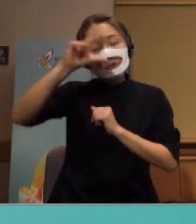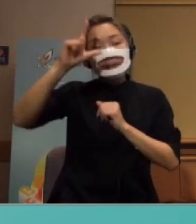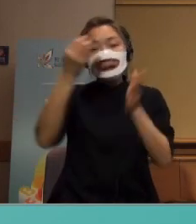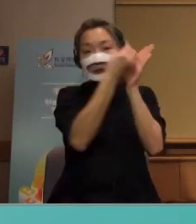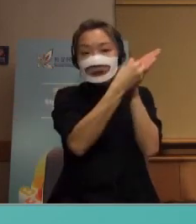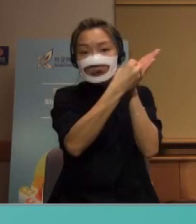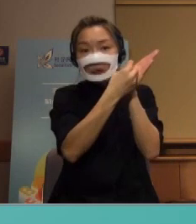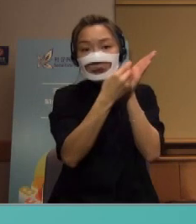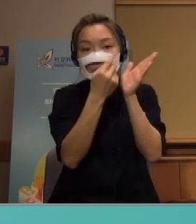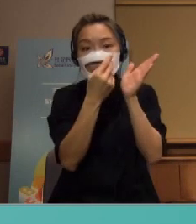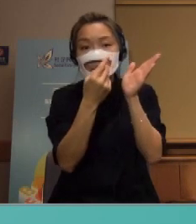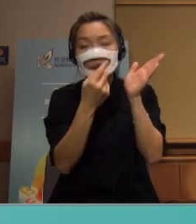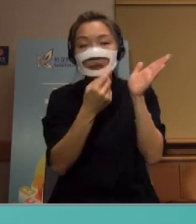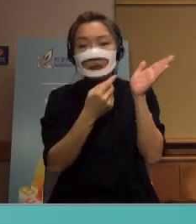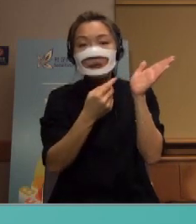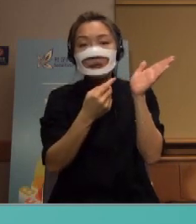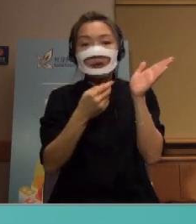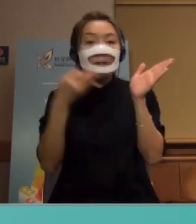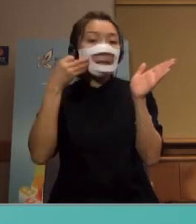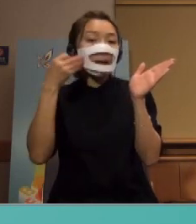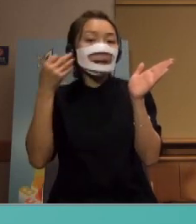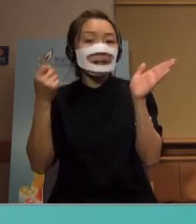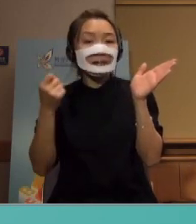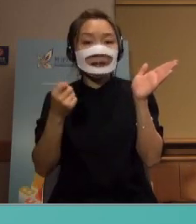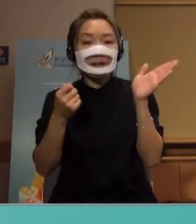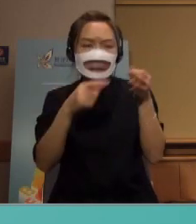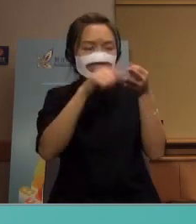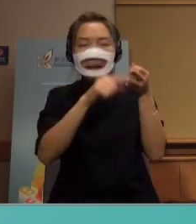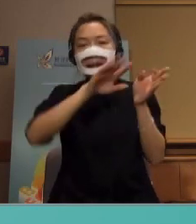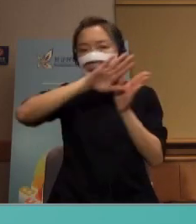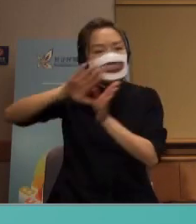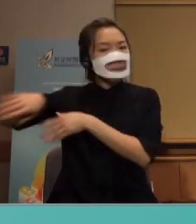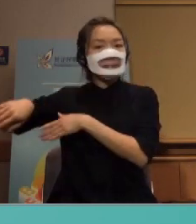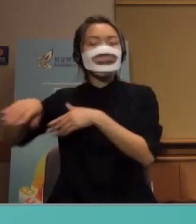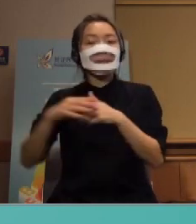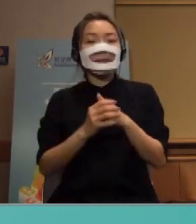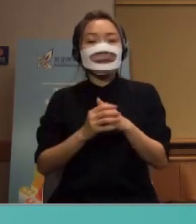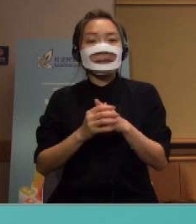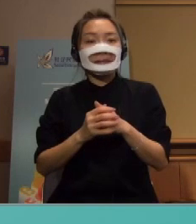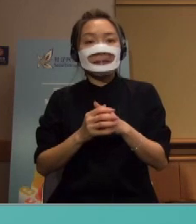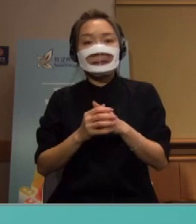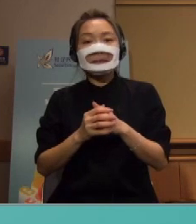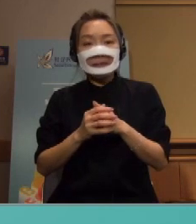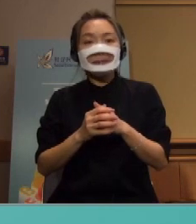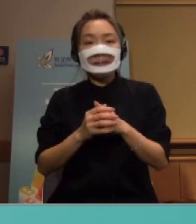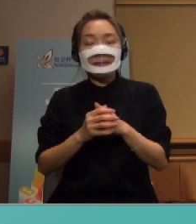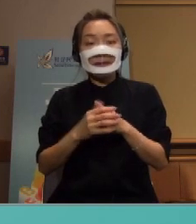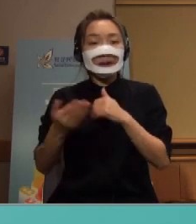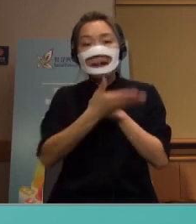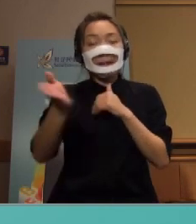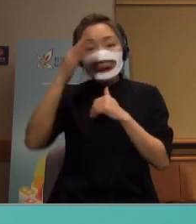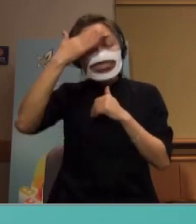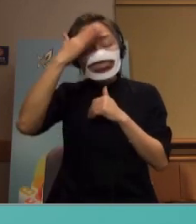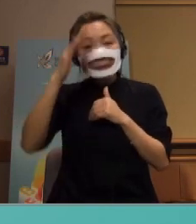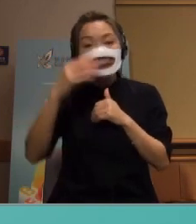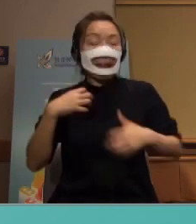we are working with the student and underprivileged group to let them know first about the disease. And second, we want